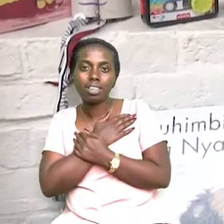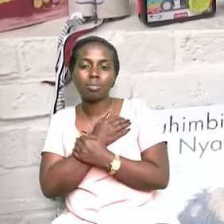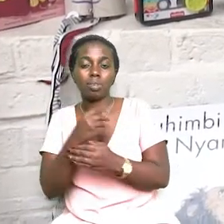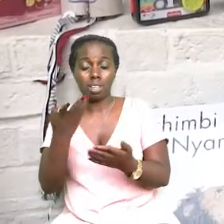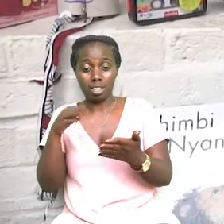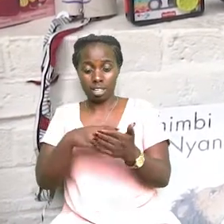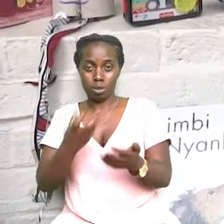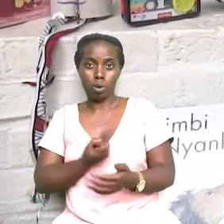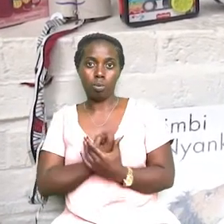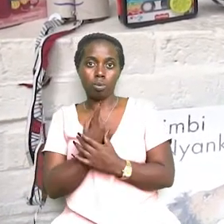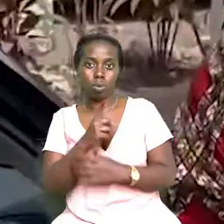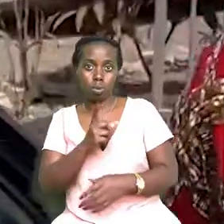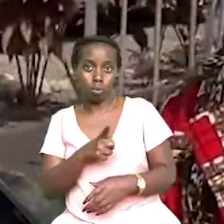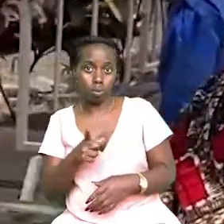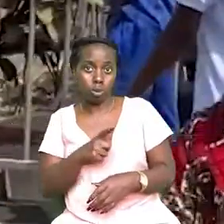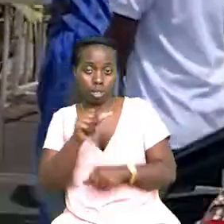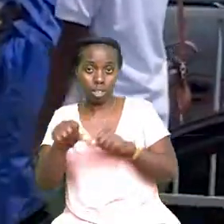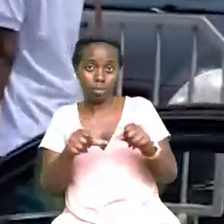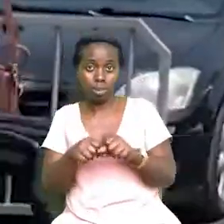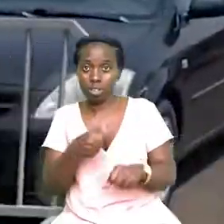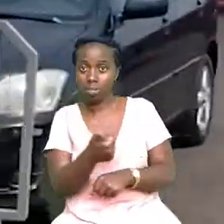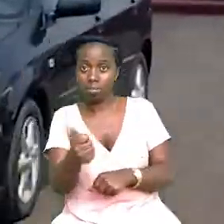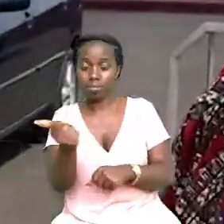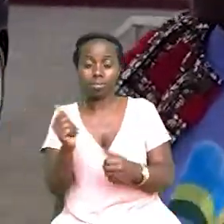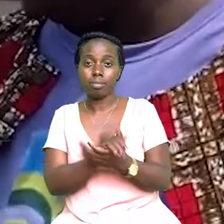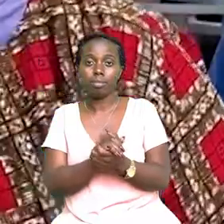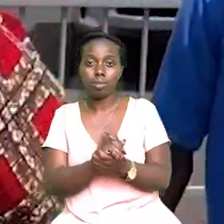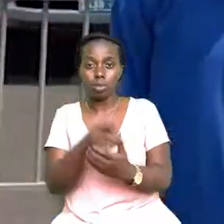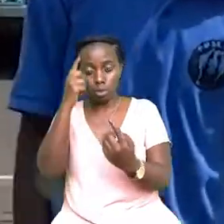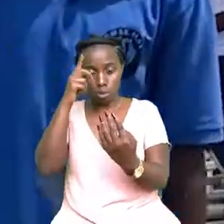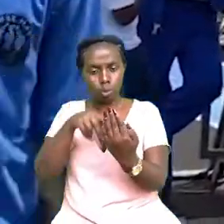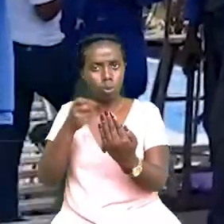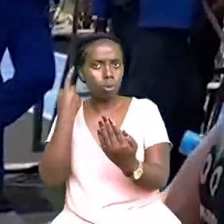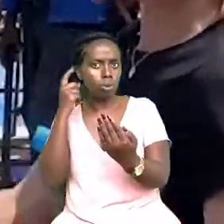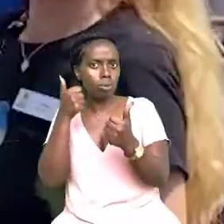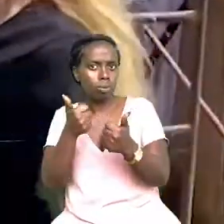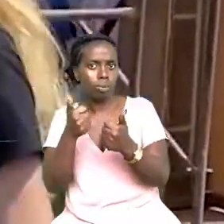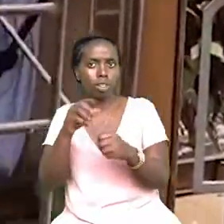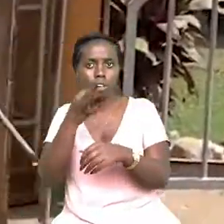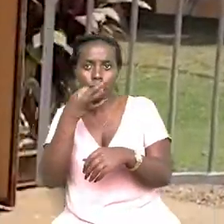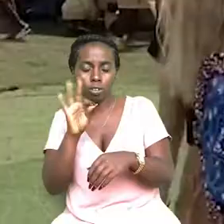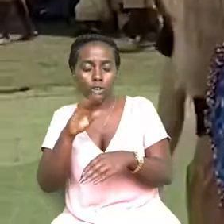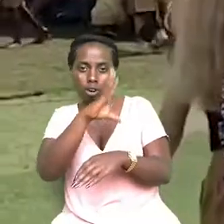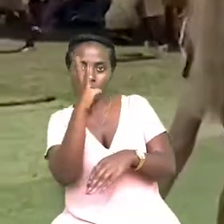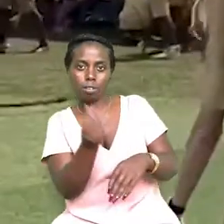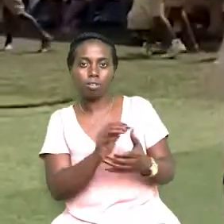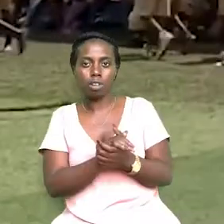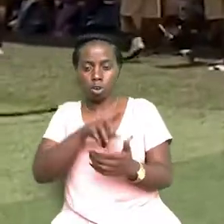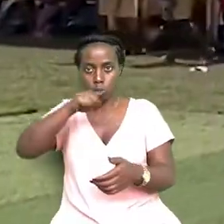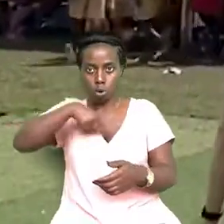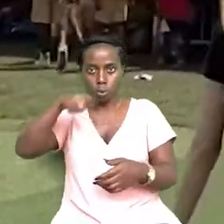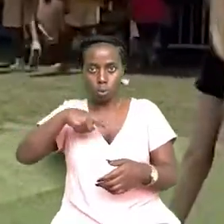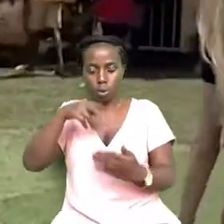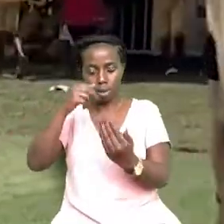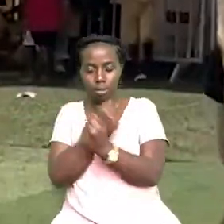the opportunity with Institut Francais and the 72 Heures de Livre to expand into Francophonie Africa. We